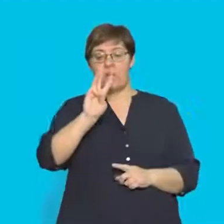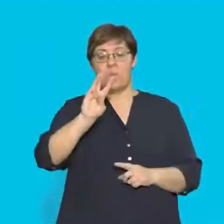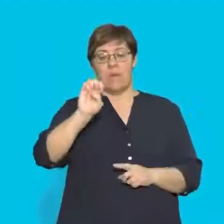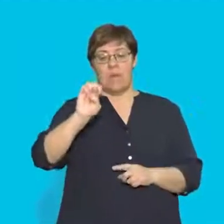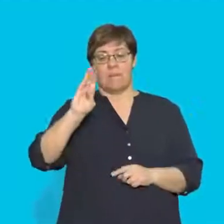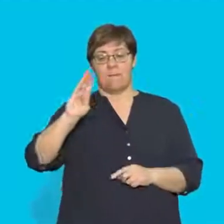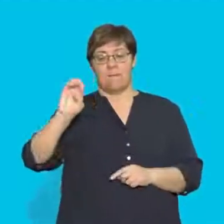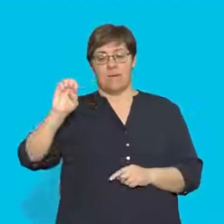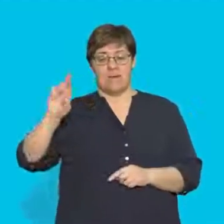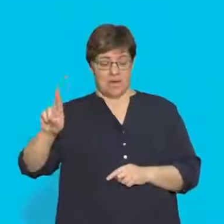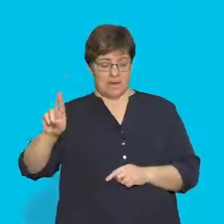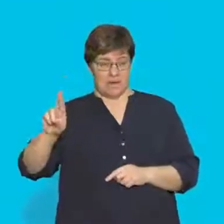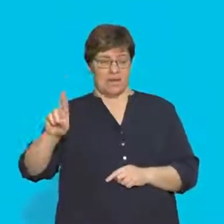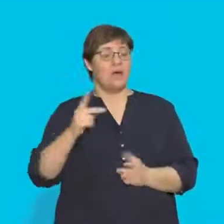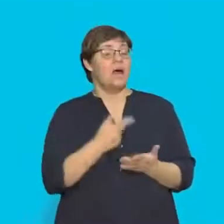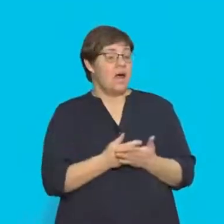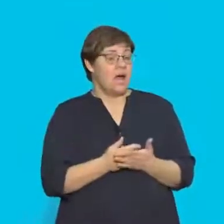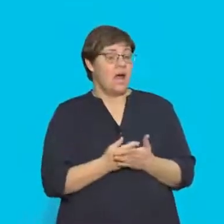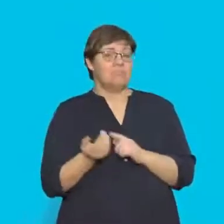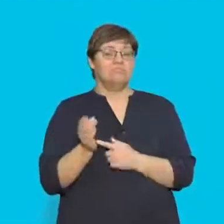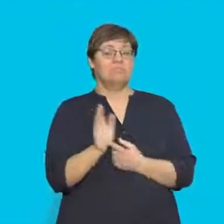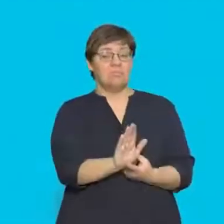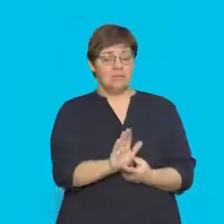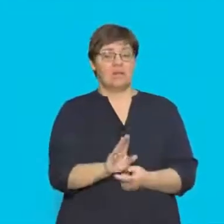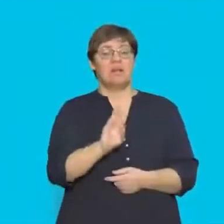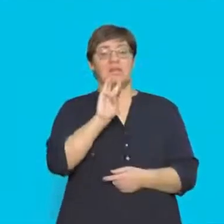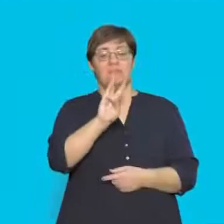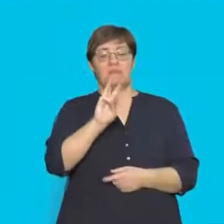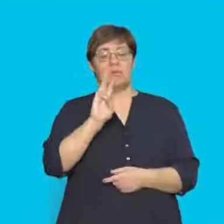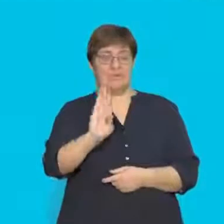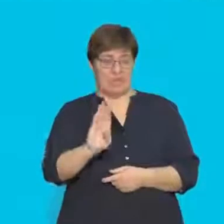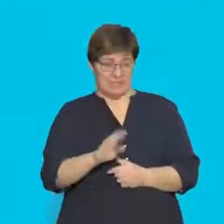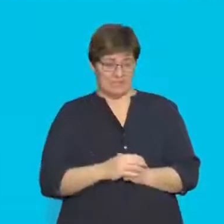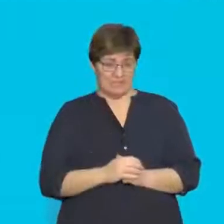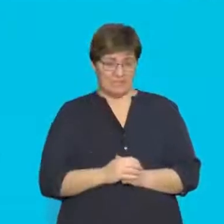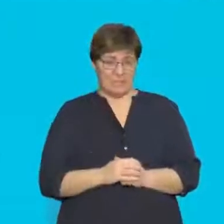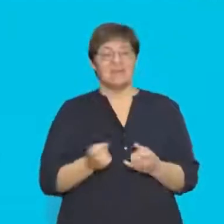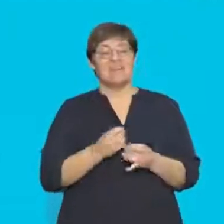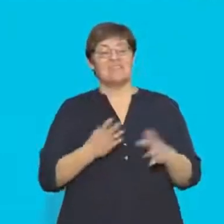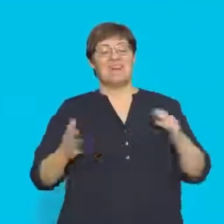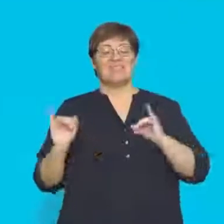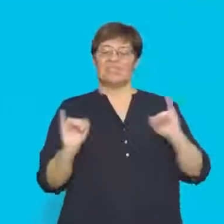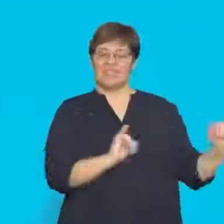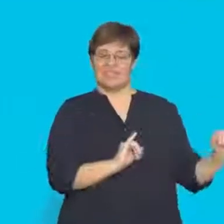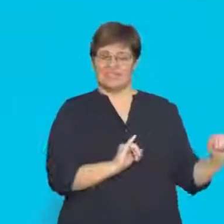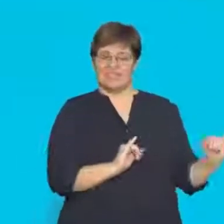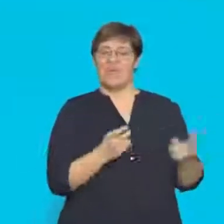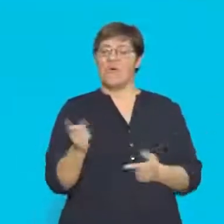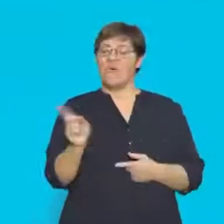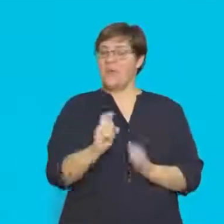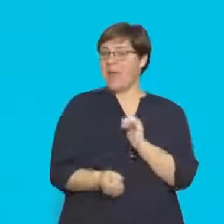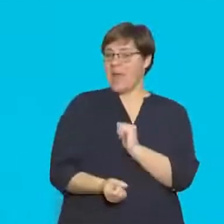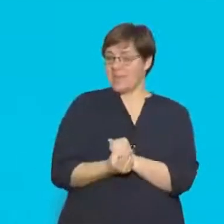Weber, and the symbol is WB. Right, guys, that's the beginning of our little introduction to